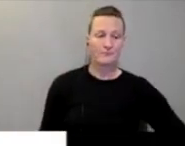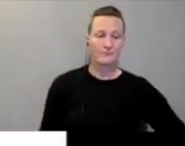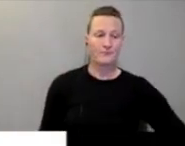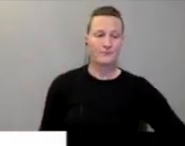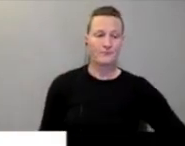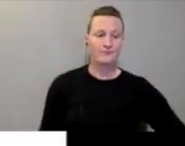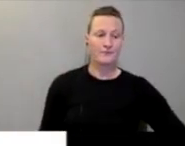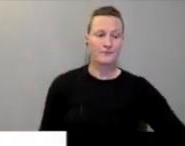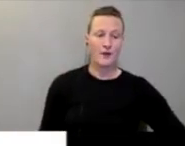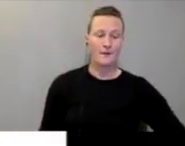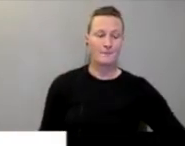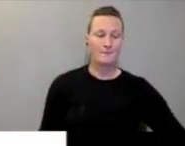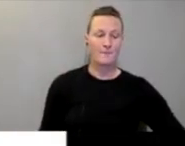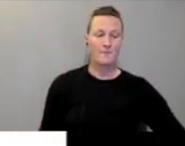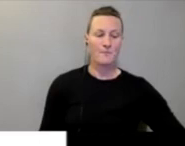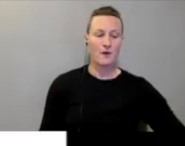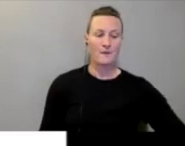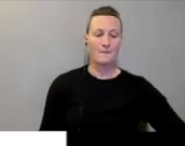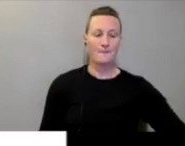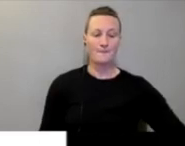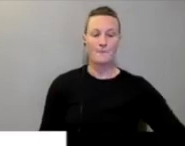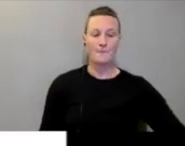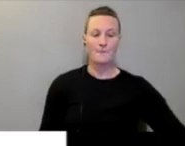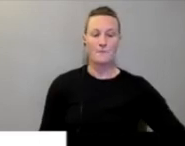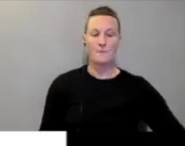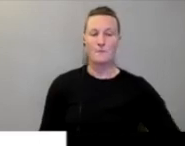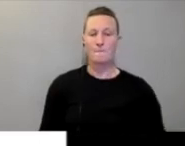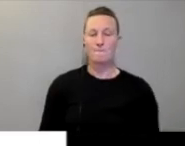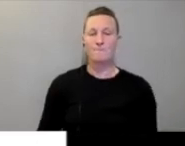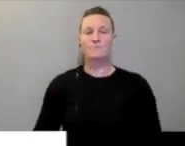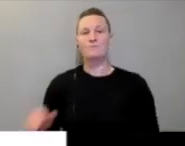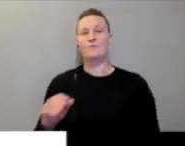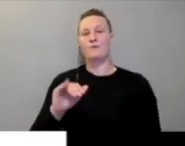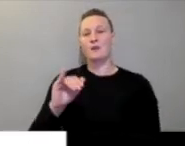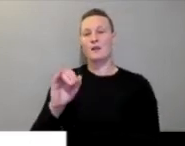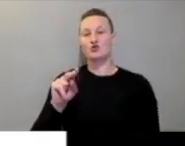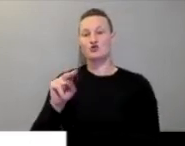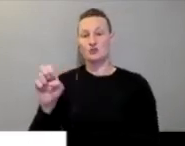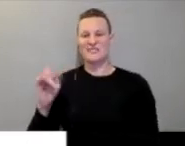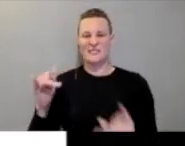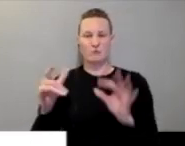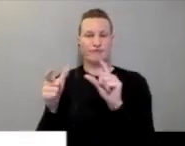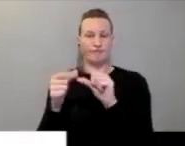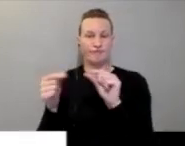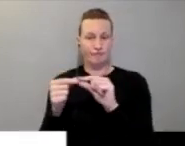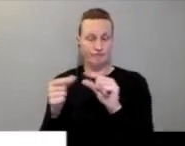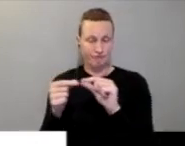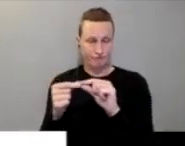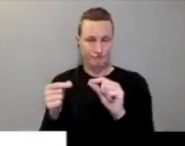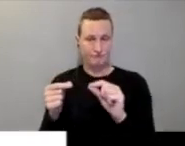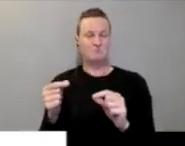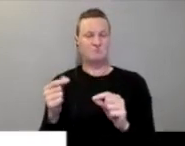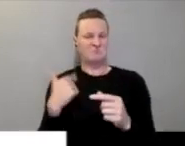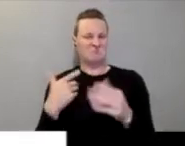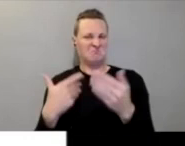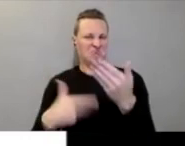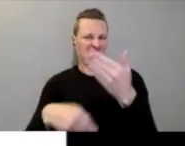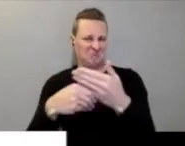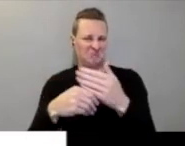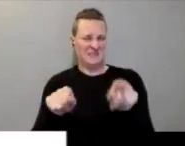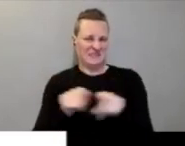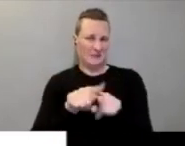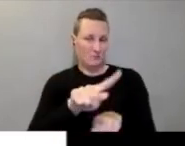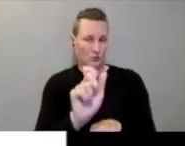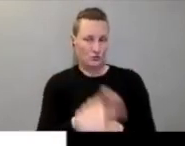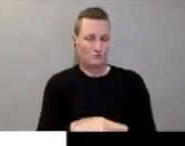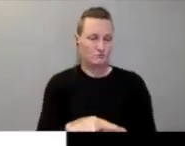Sorry, Rebecca, it's Jean here. I just am going to weigh in on this as well, that I think that the question is about the budget, particularly. You should include all the